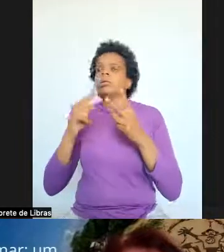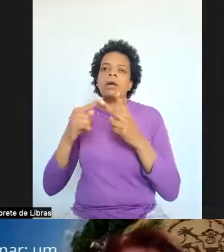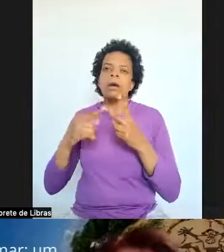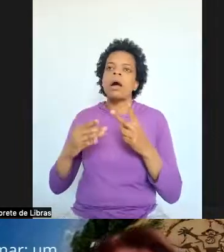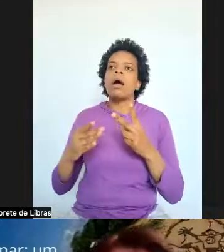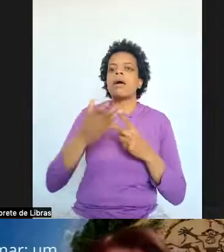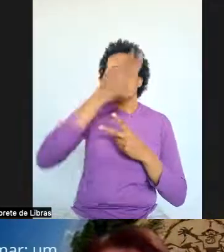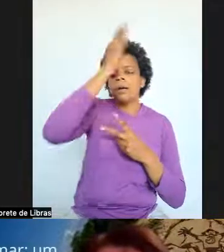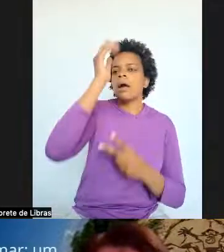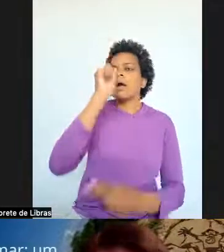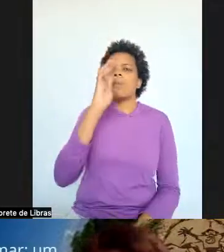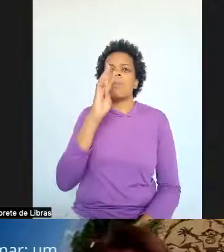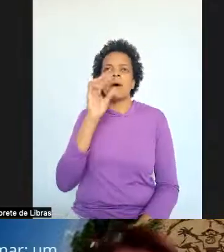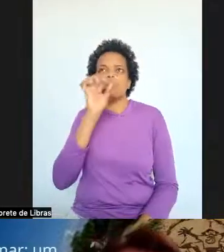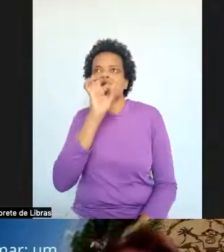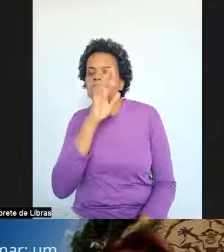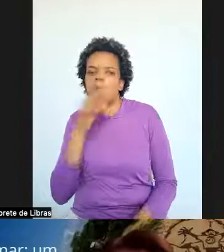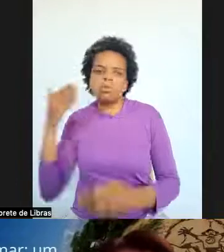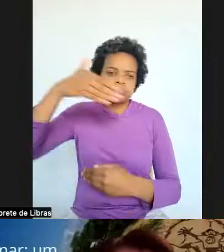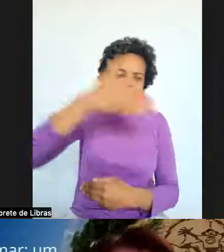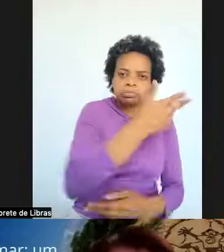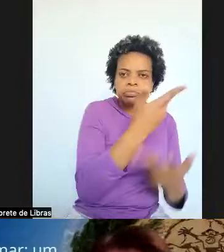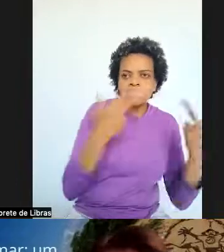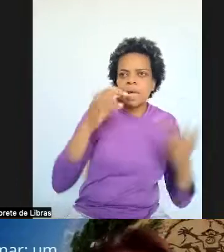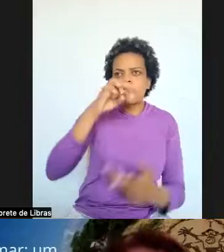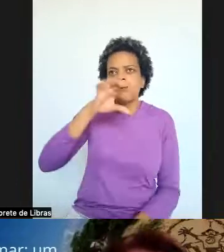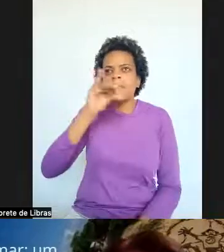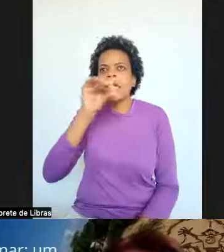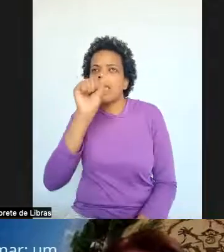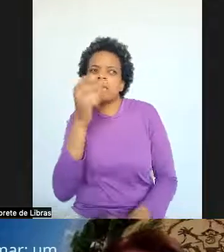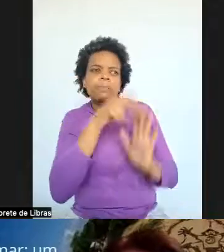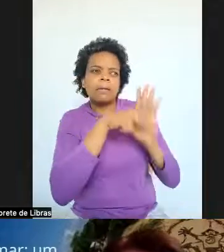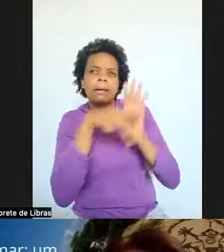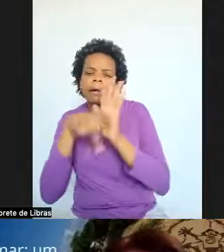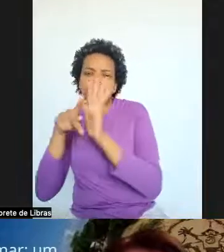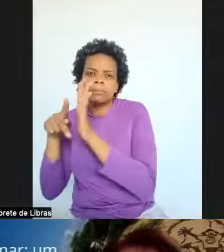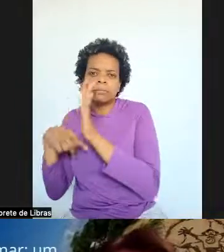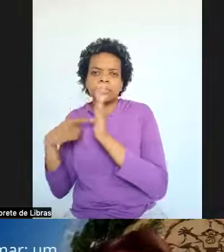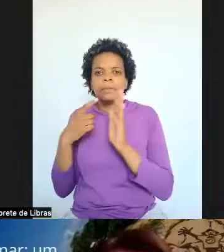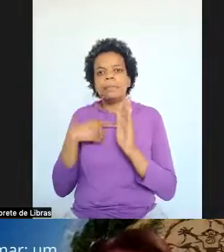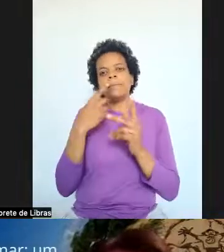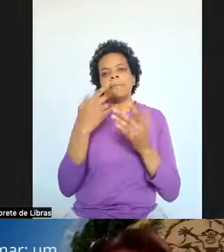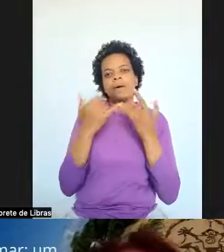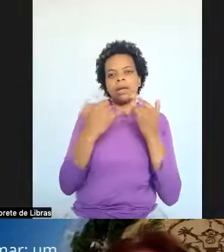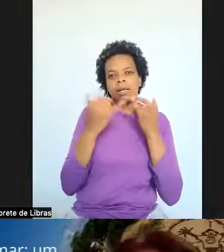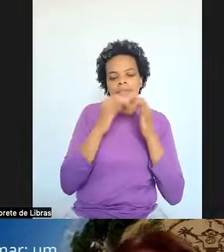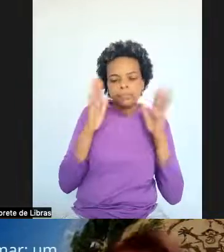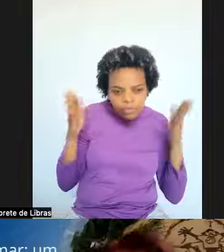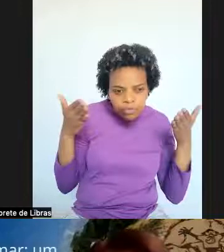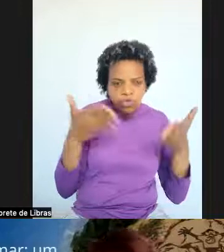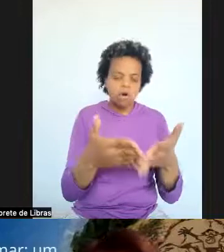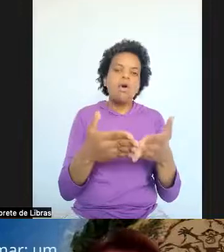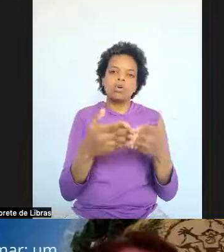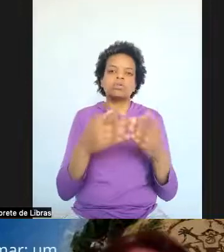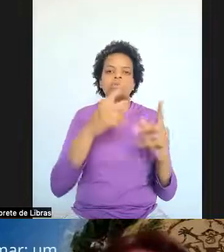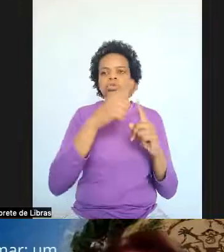dolphin, humpback whale, and albatross projects, at first glance, the public may be misled that we